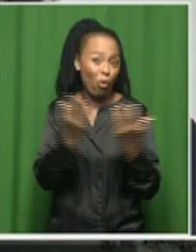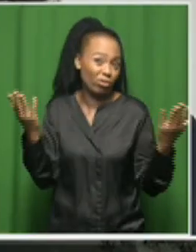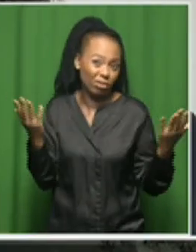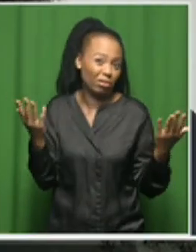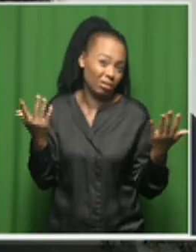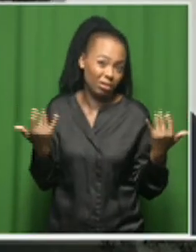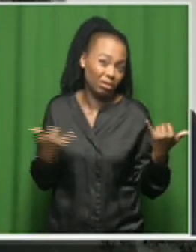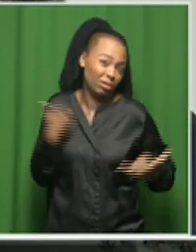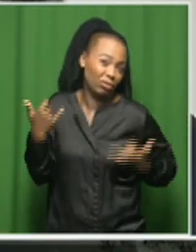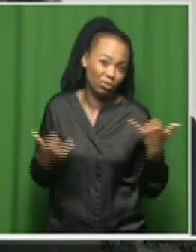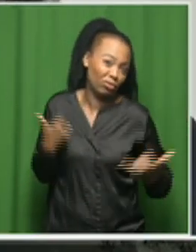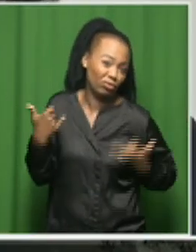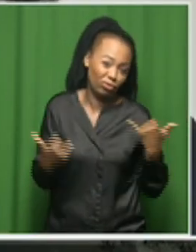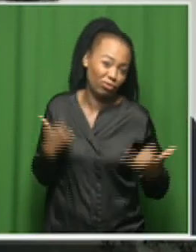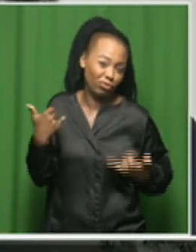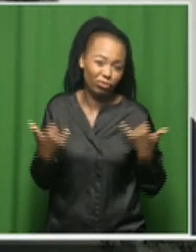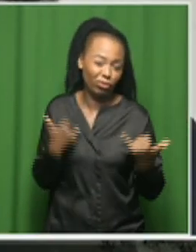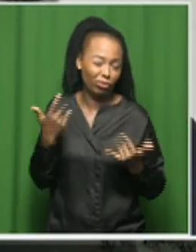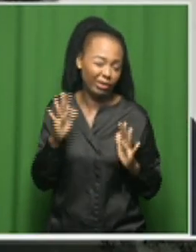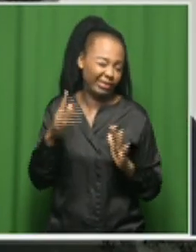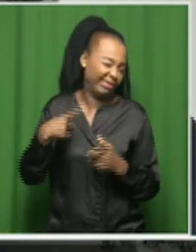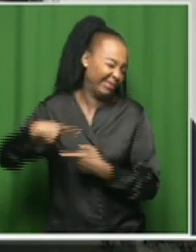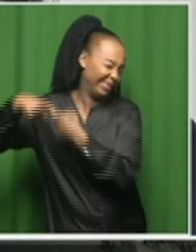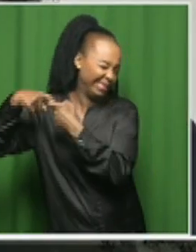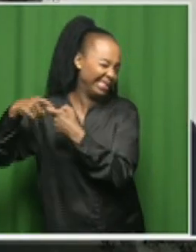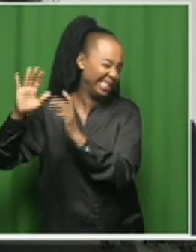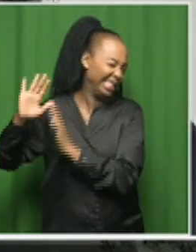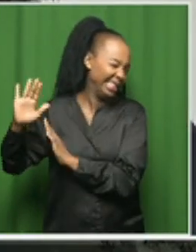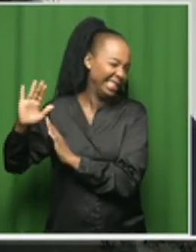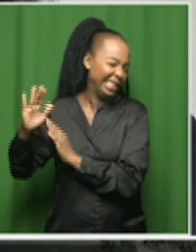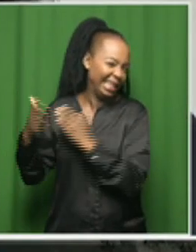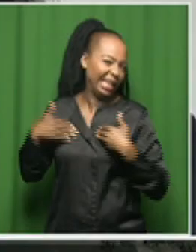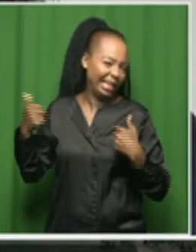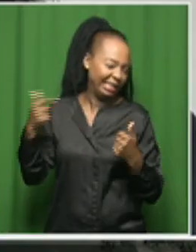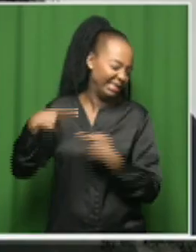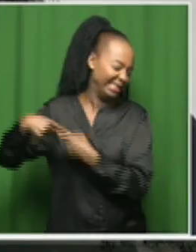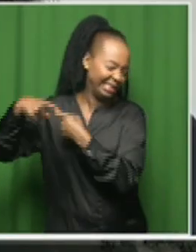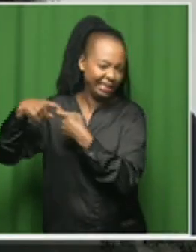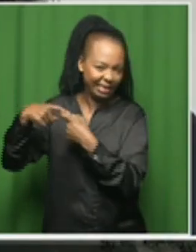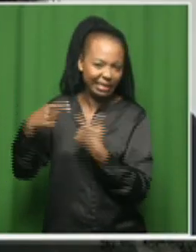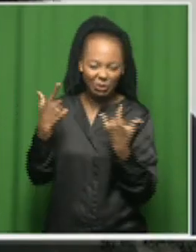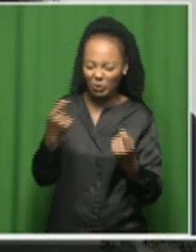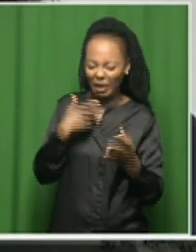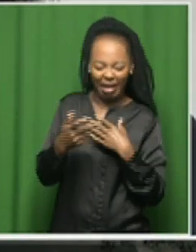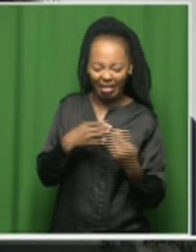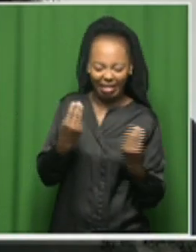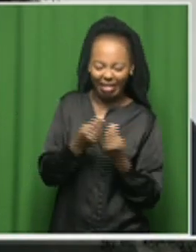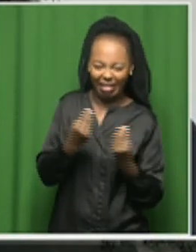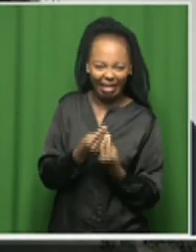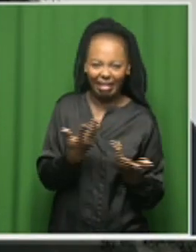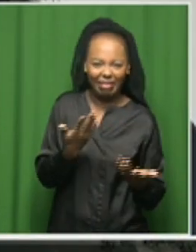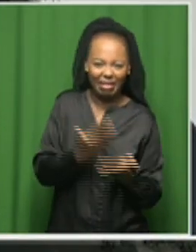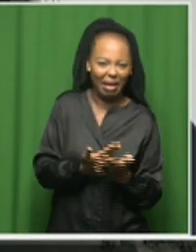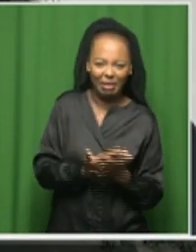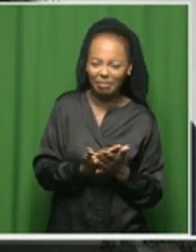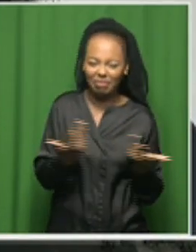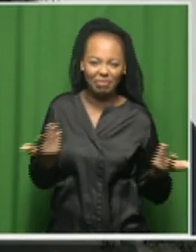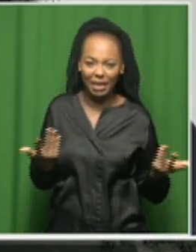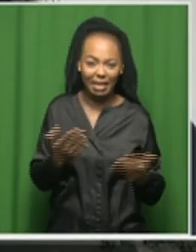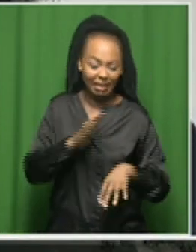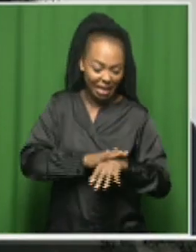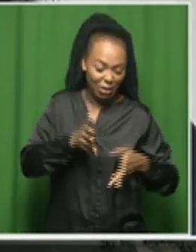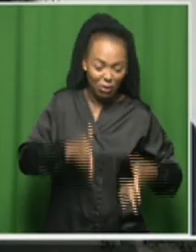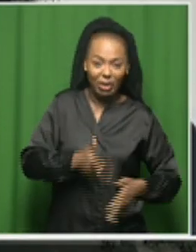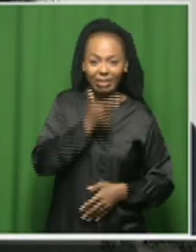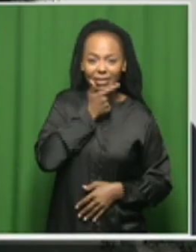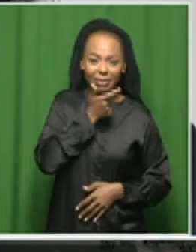We kind of press pause on the year and think that we can do anything at this time. So what advice do you give people at this time that are